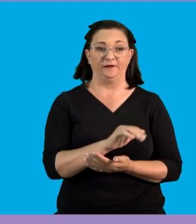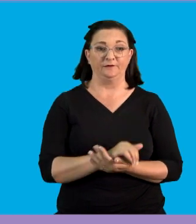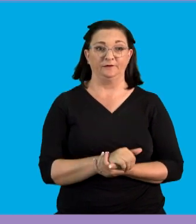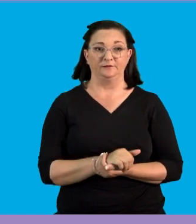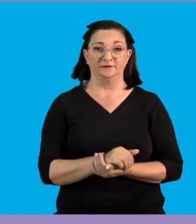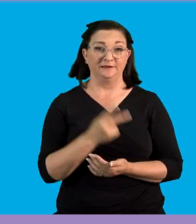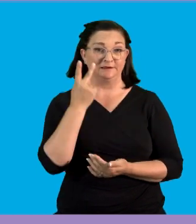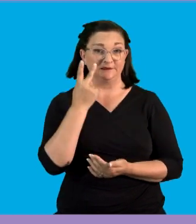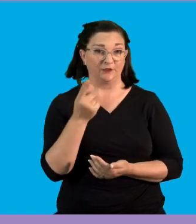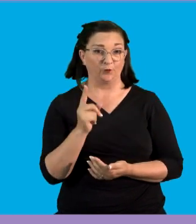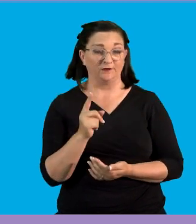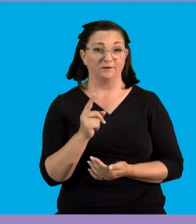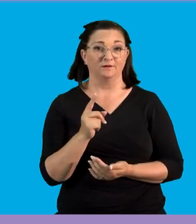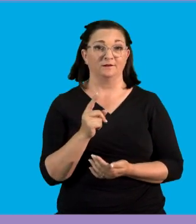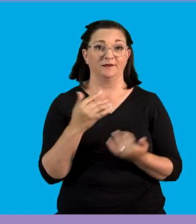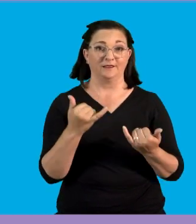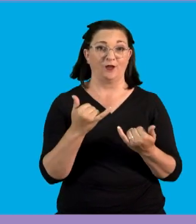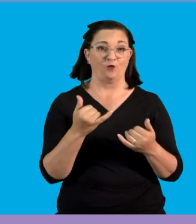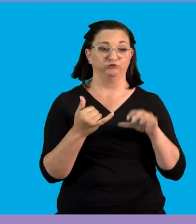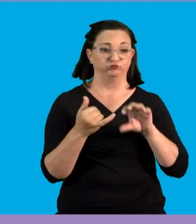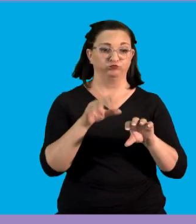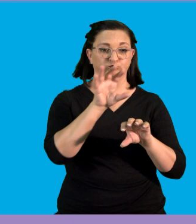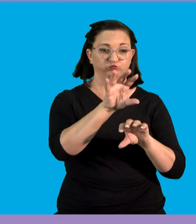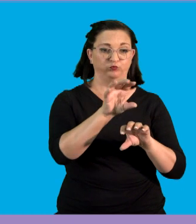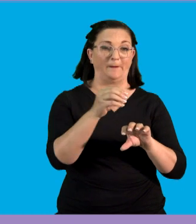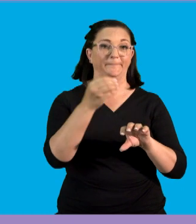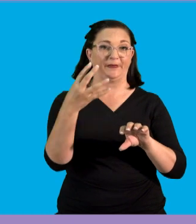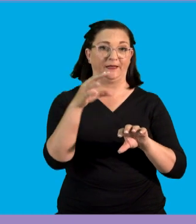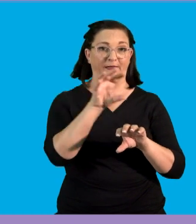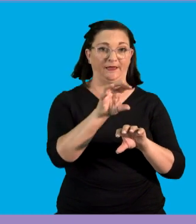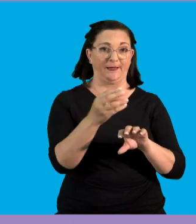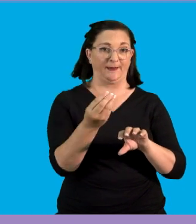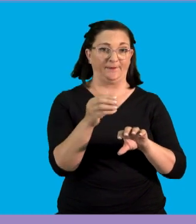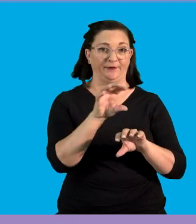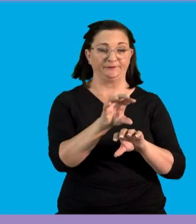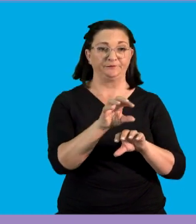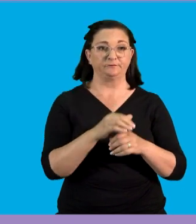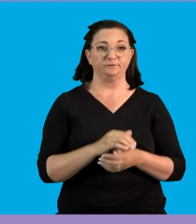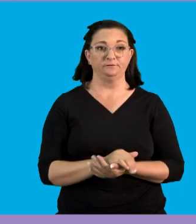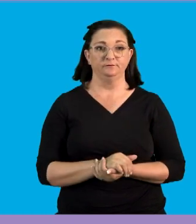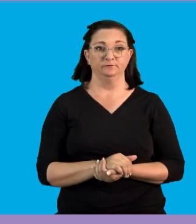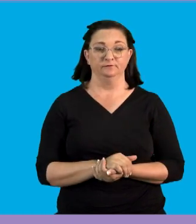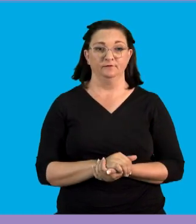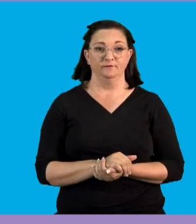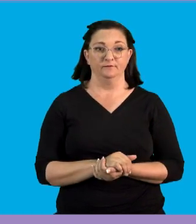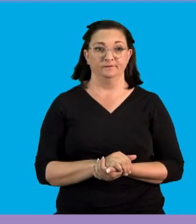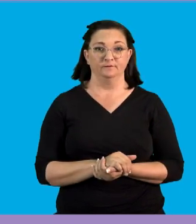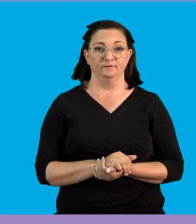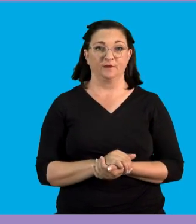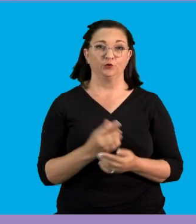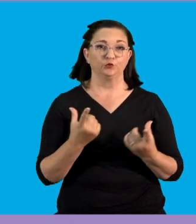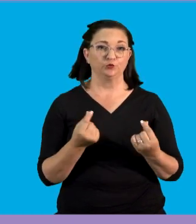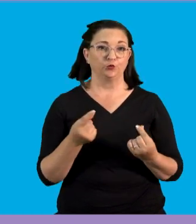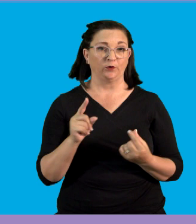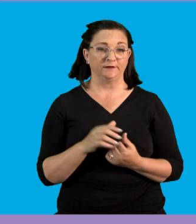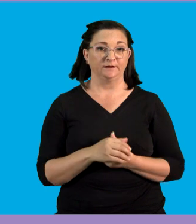19/15. But as we can see, it is an improper fraction, meaning the numerator is bigger than the denominator. So